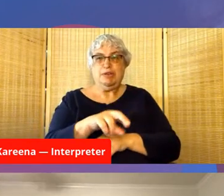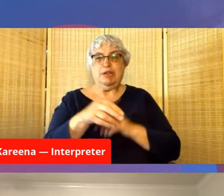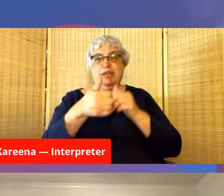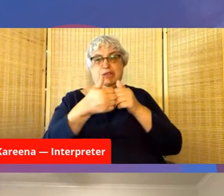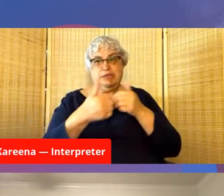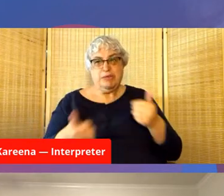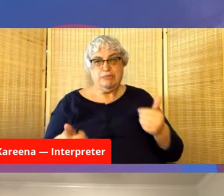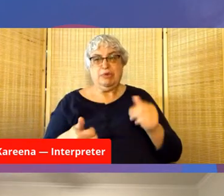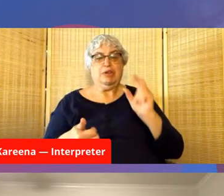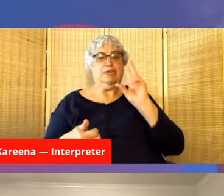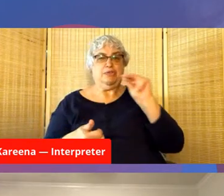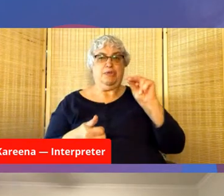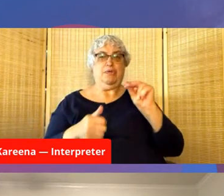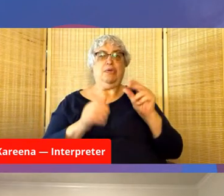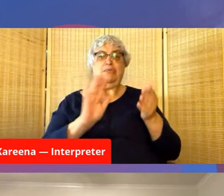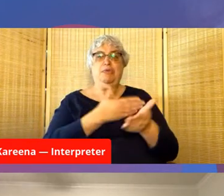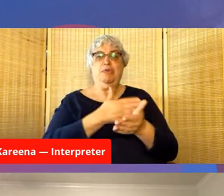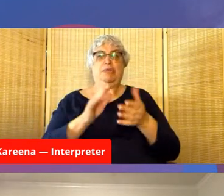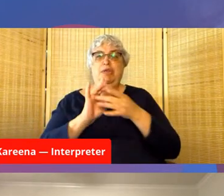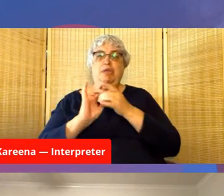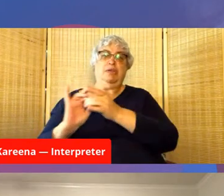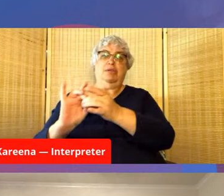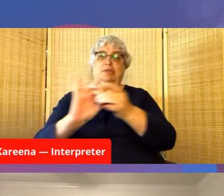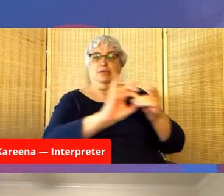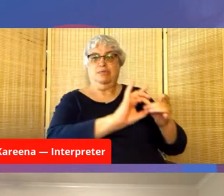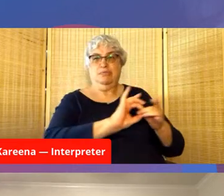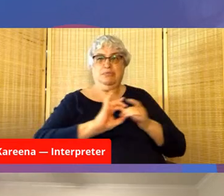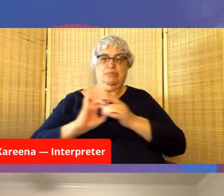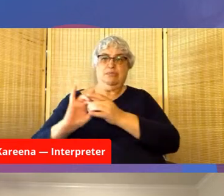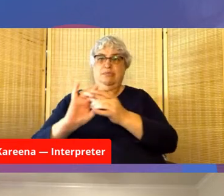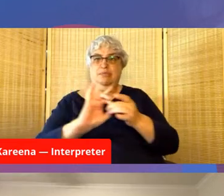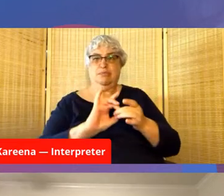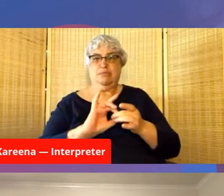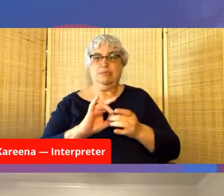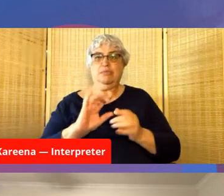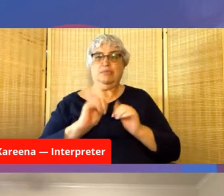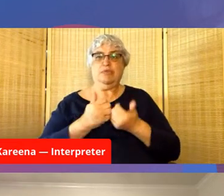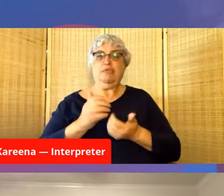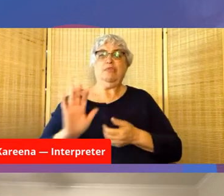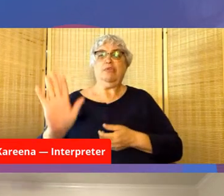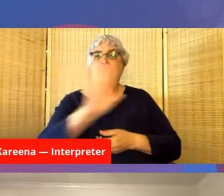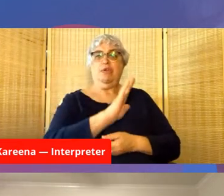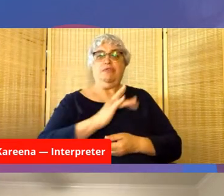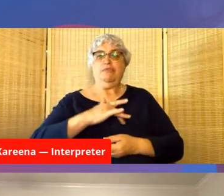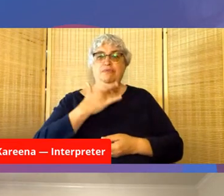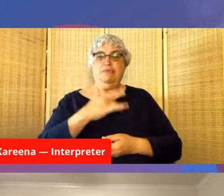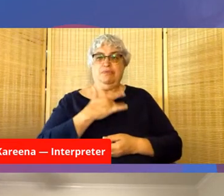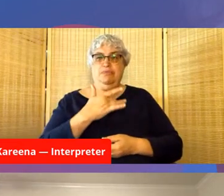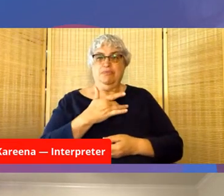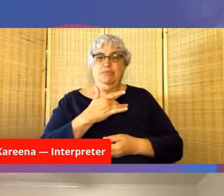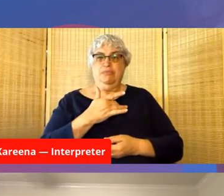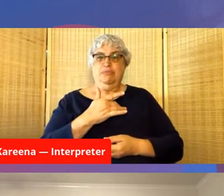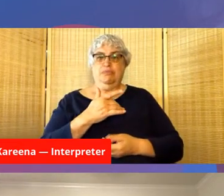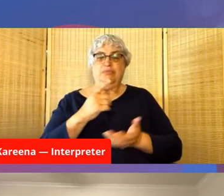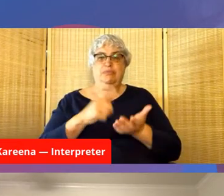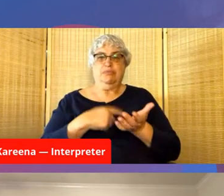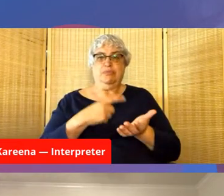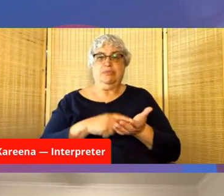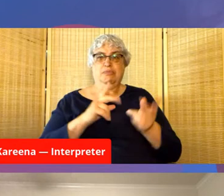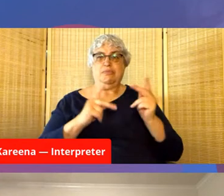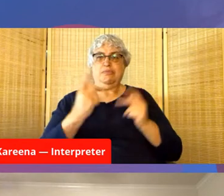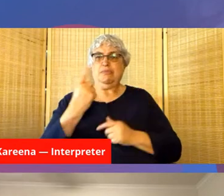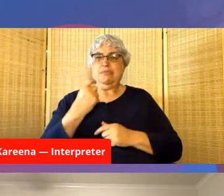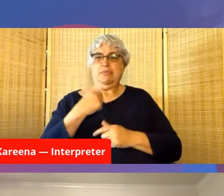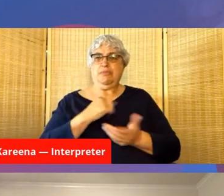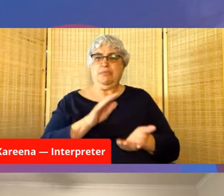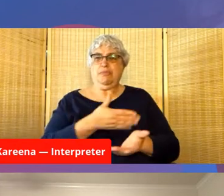to music, because it has got to do with pure feelings. Music, sometimes people ask me, what sort